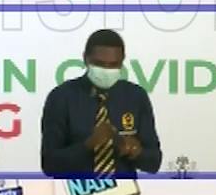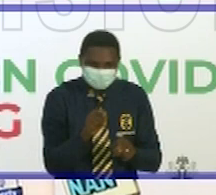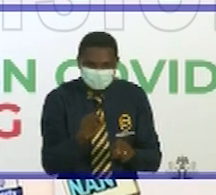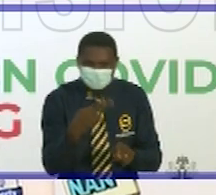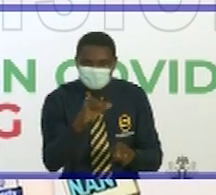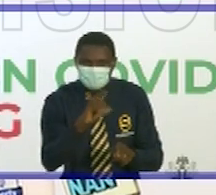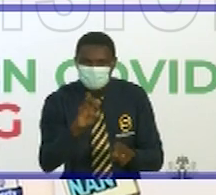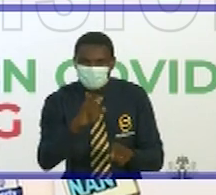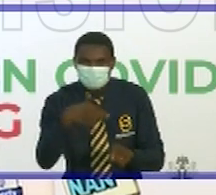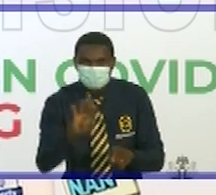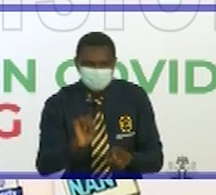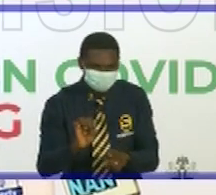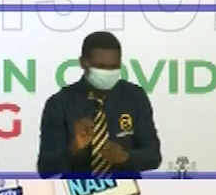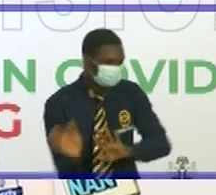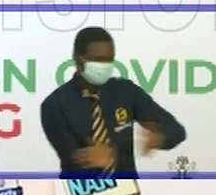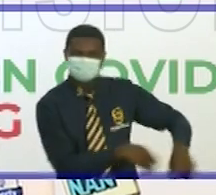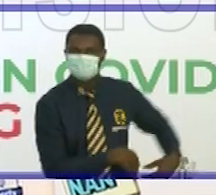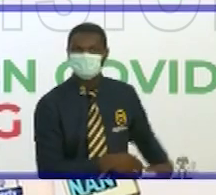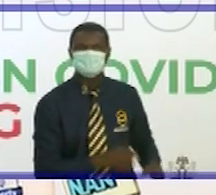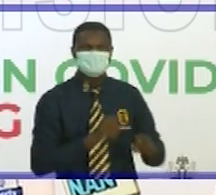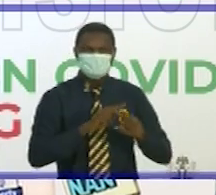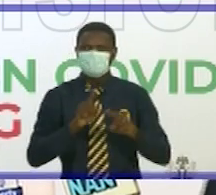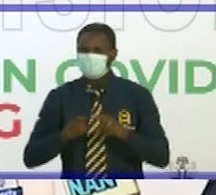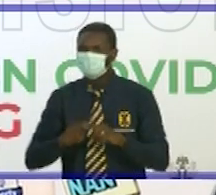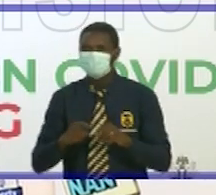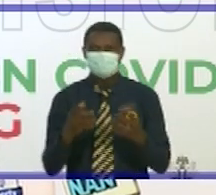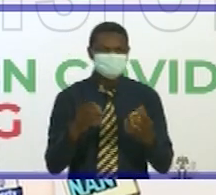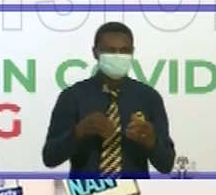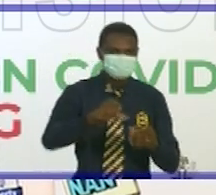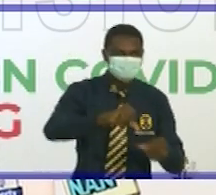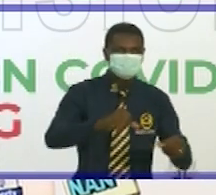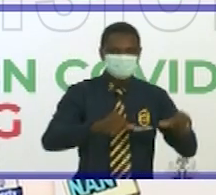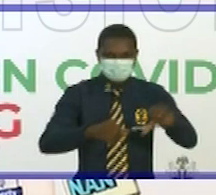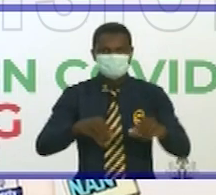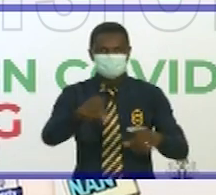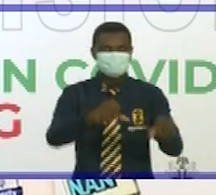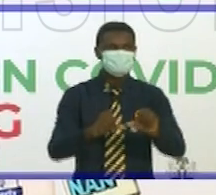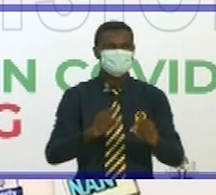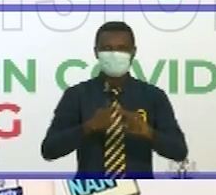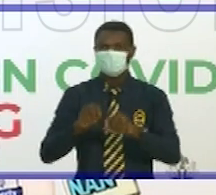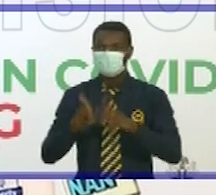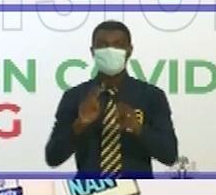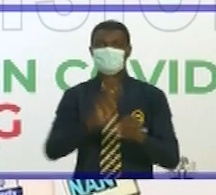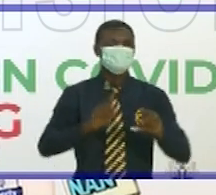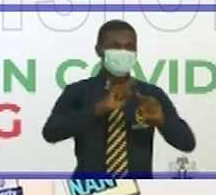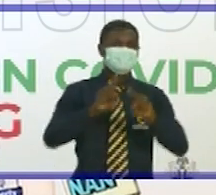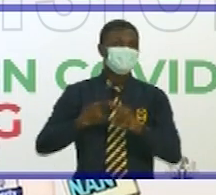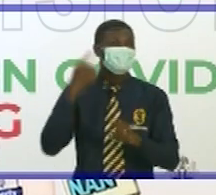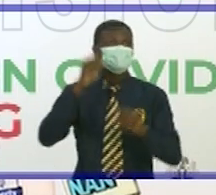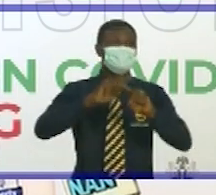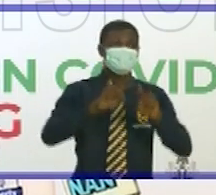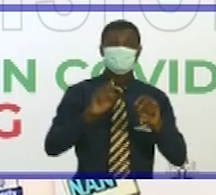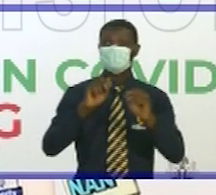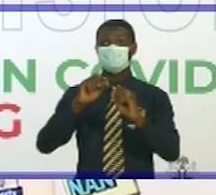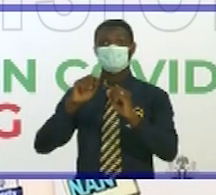about it again. There are different combinations that clinicians have decided to use for the purposes of dealing